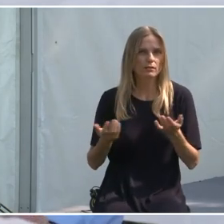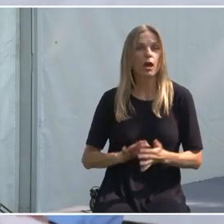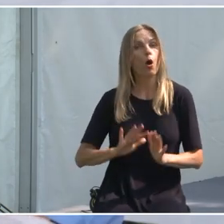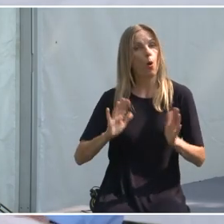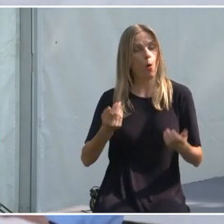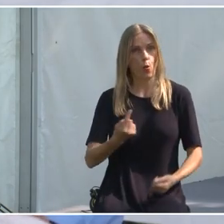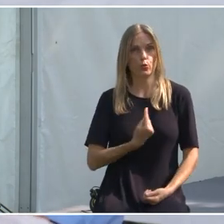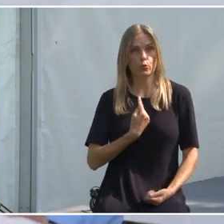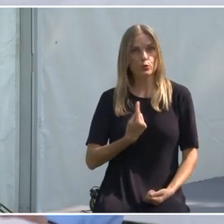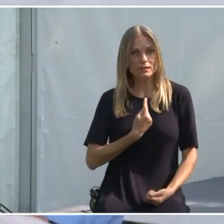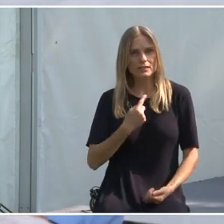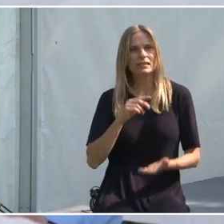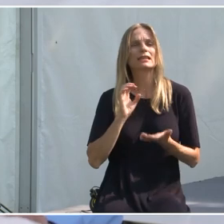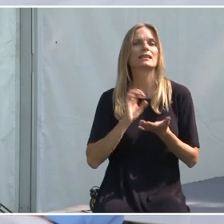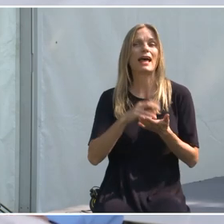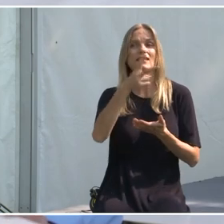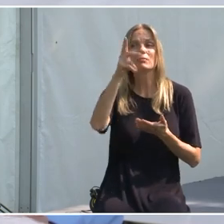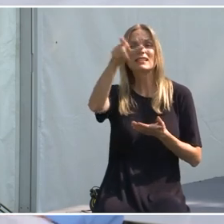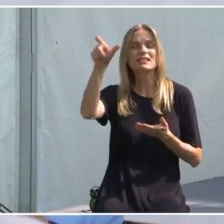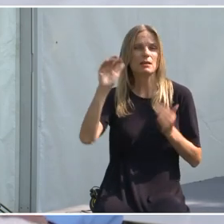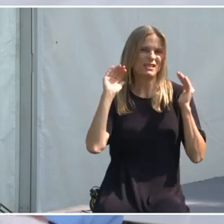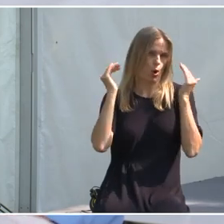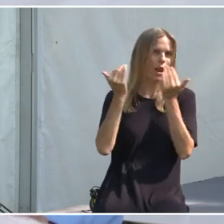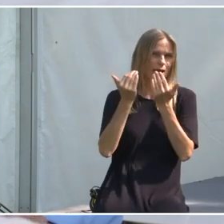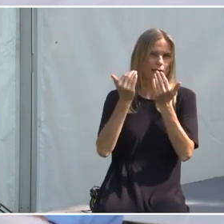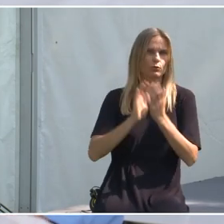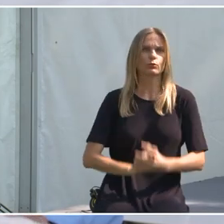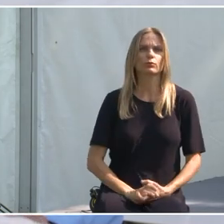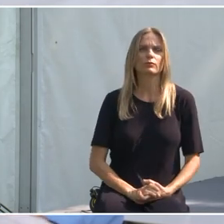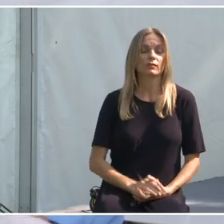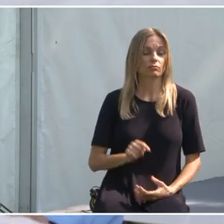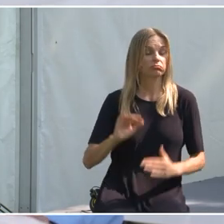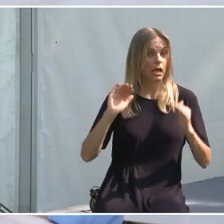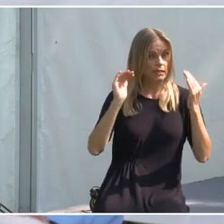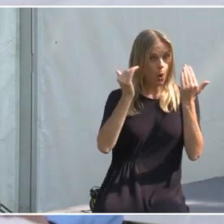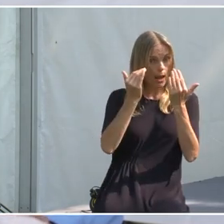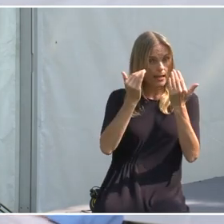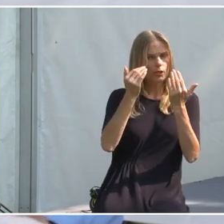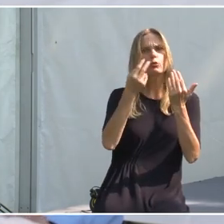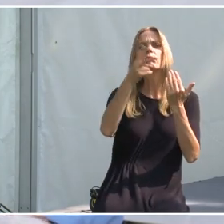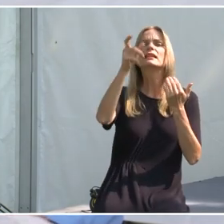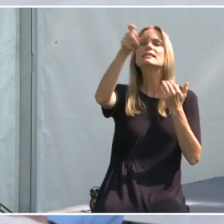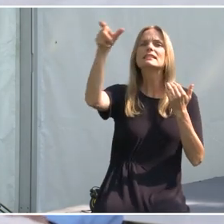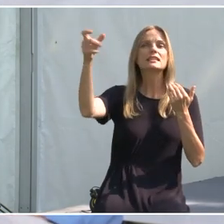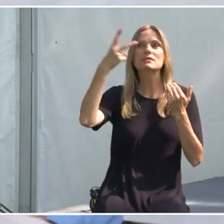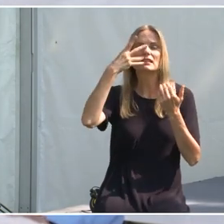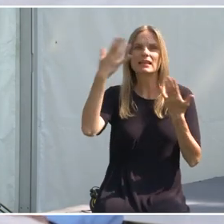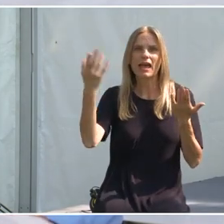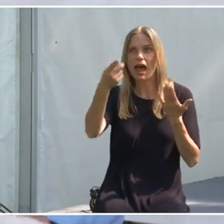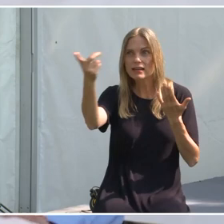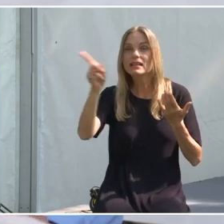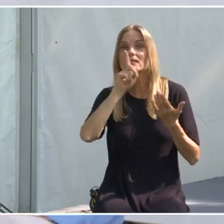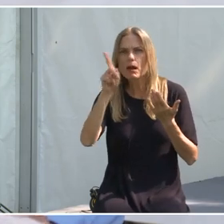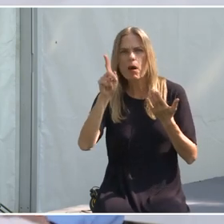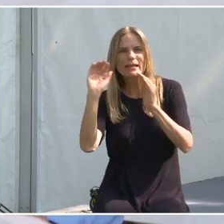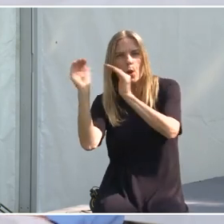lonely, you're isolated from other people. So you, in that isolation, you don't see that other people also experience isolation, because